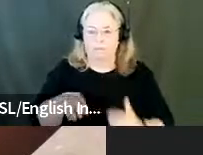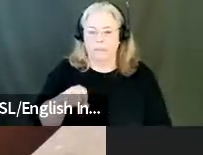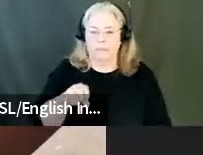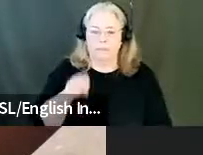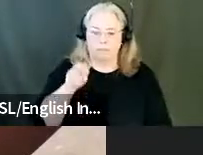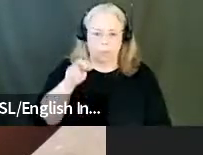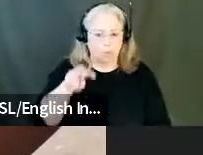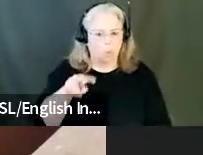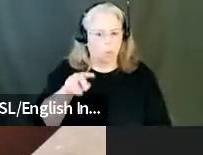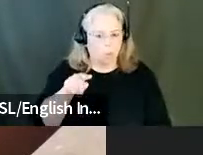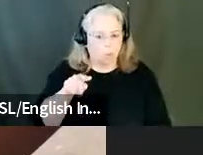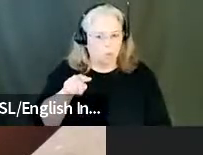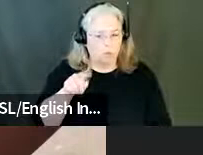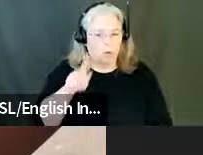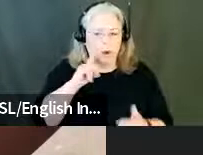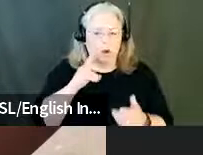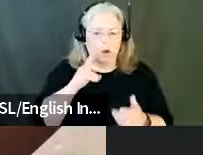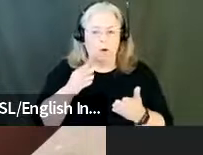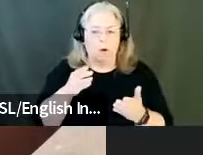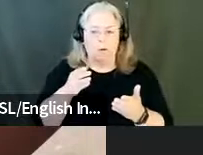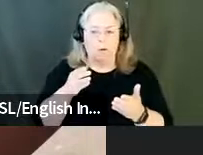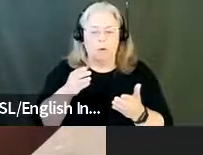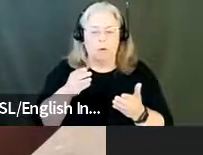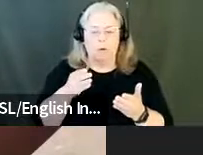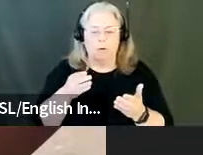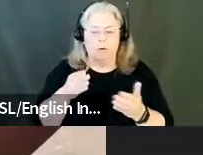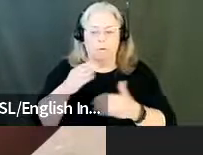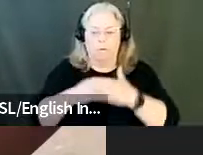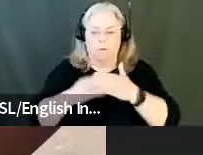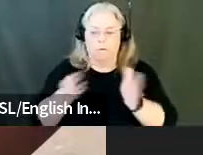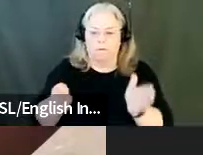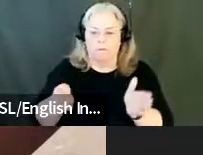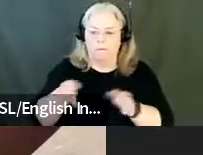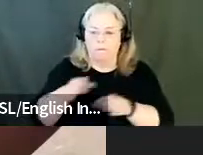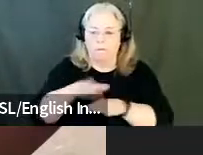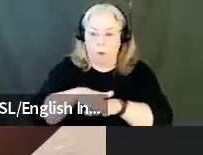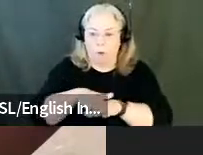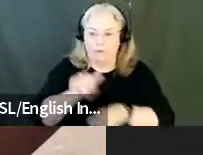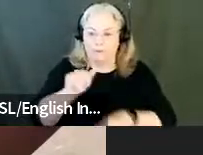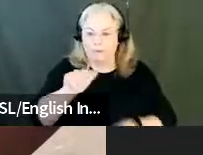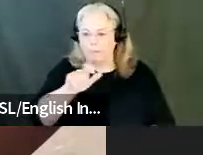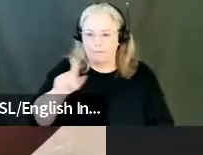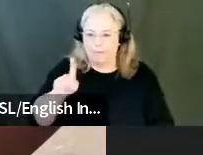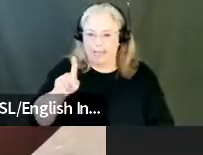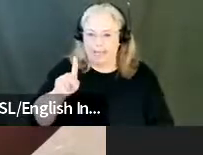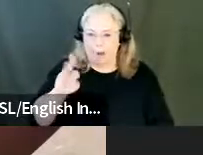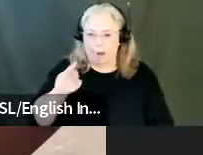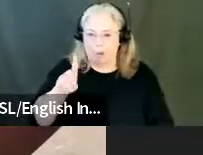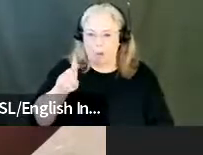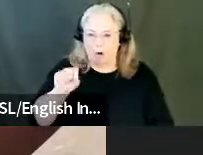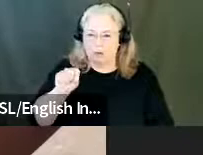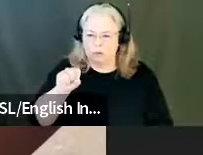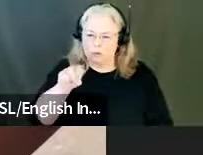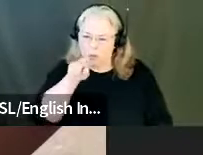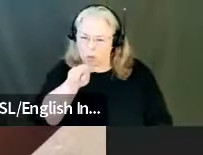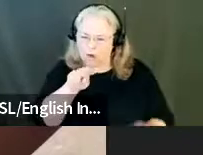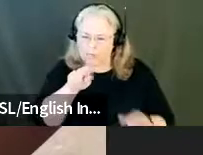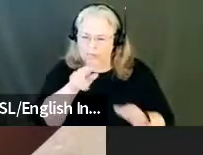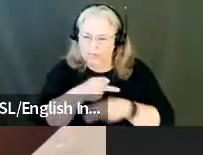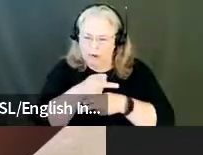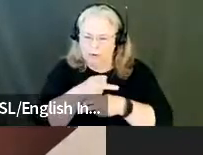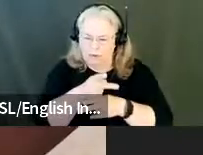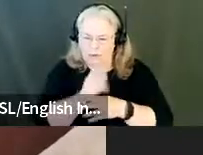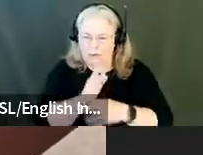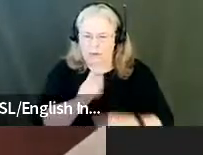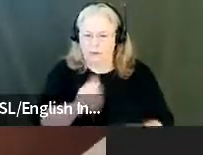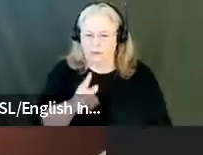this because I'm going to fold this backwards. So watch this next part of the video very carefully.